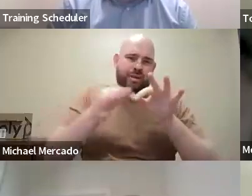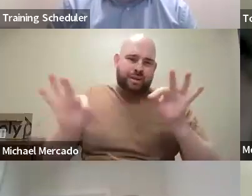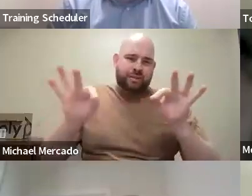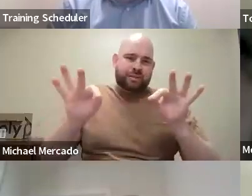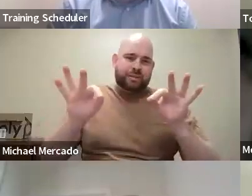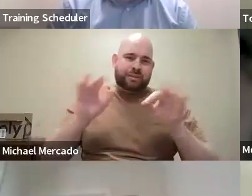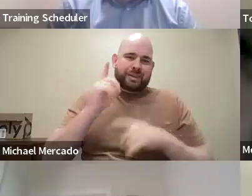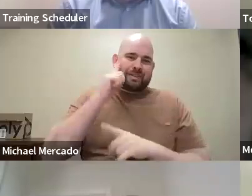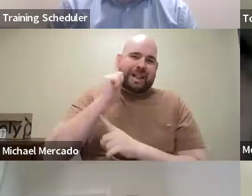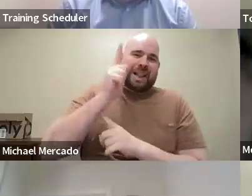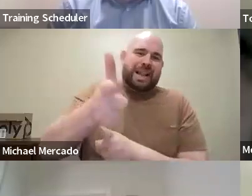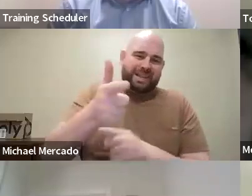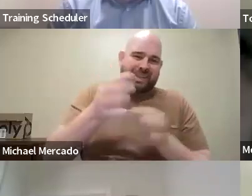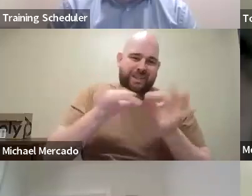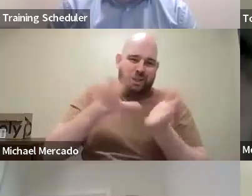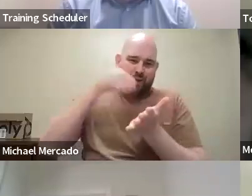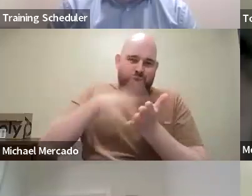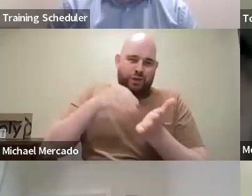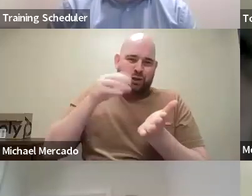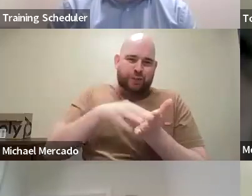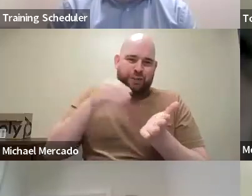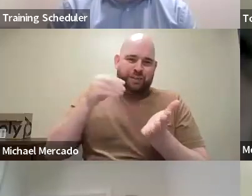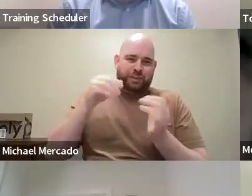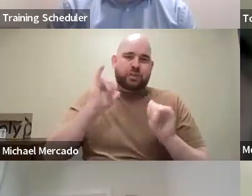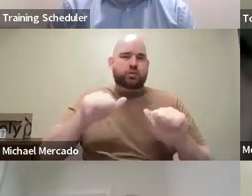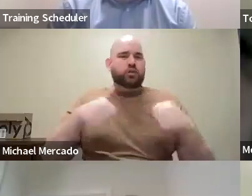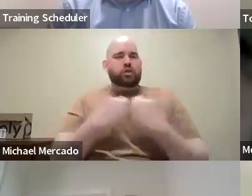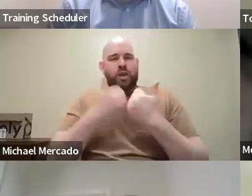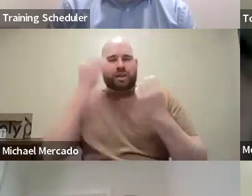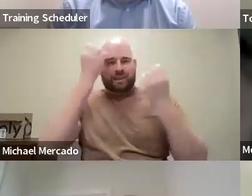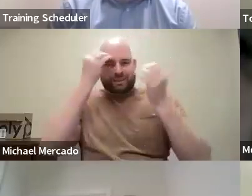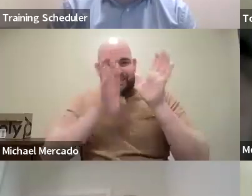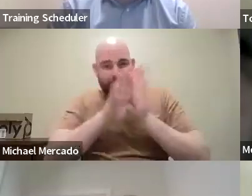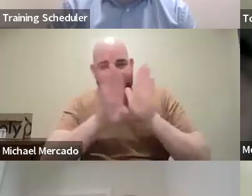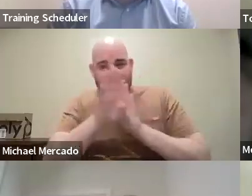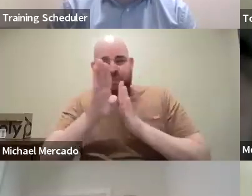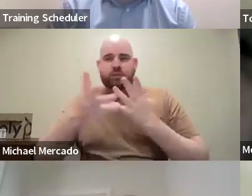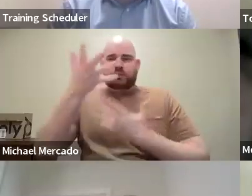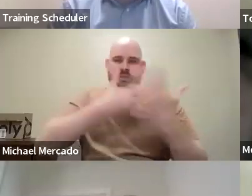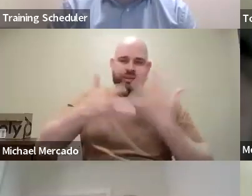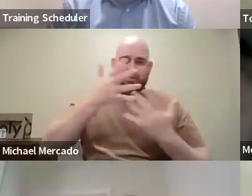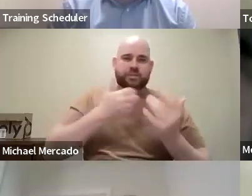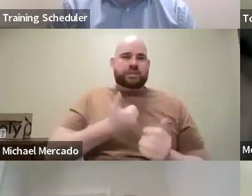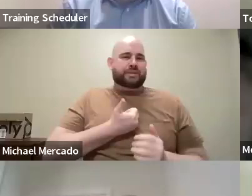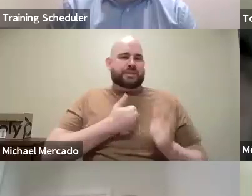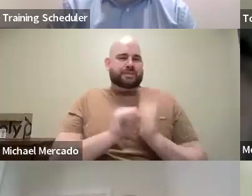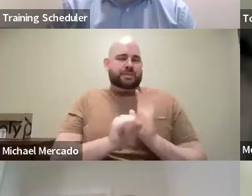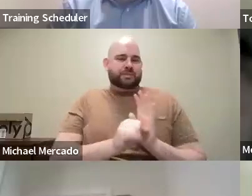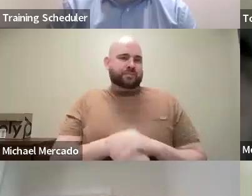So, and by that point, that language acquisition is a lot harder. So it can be, it